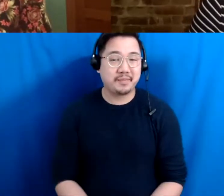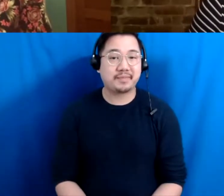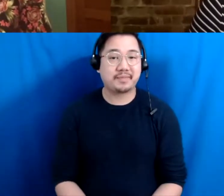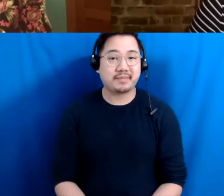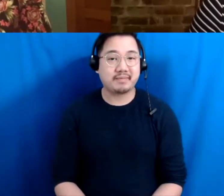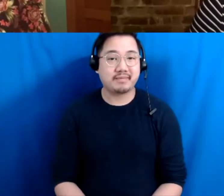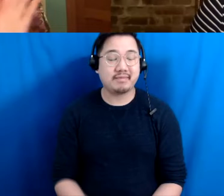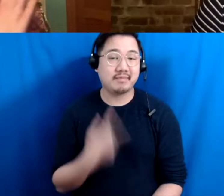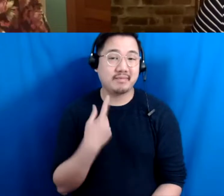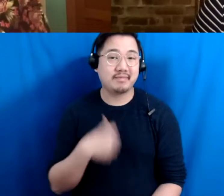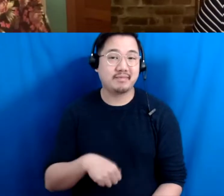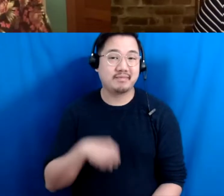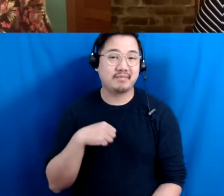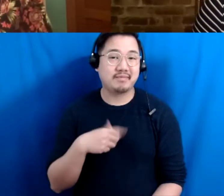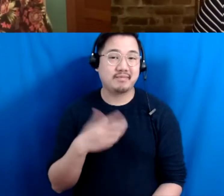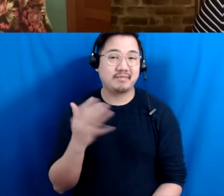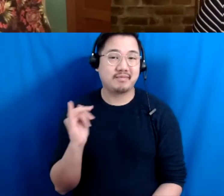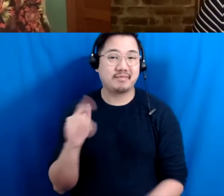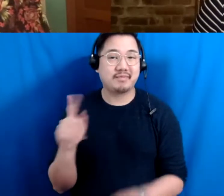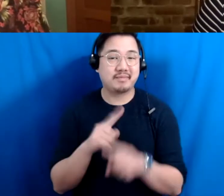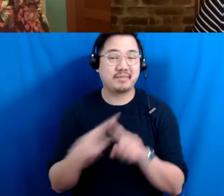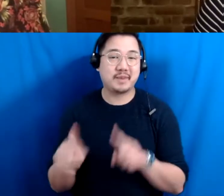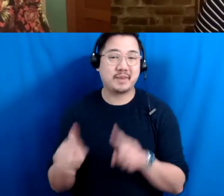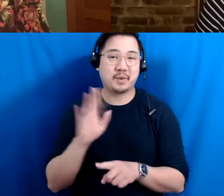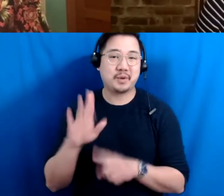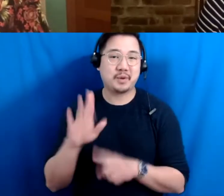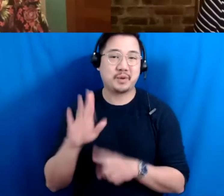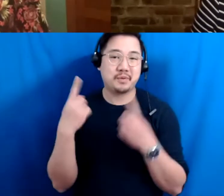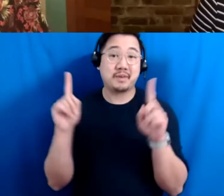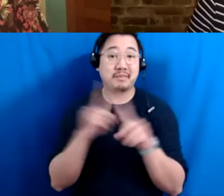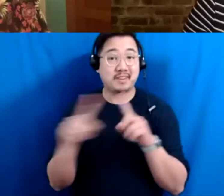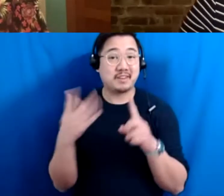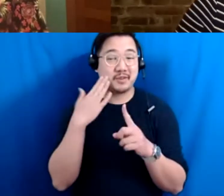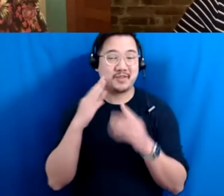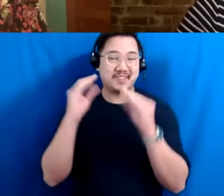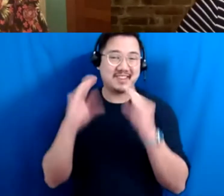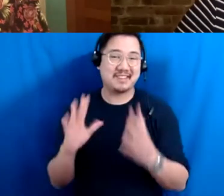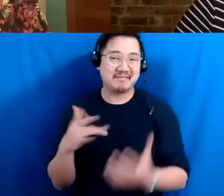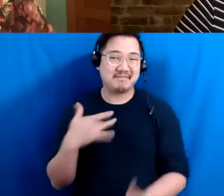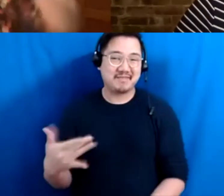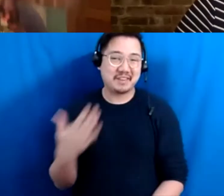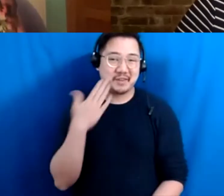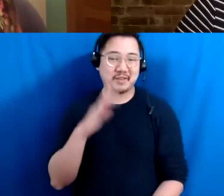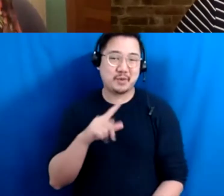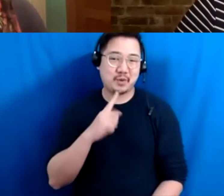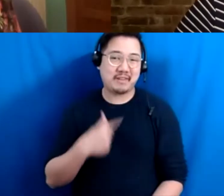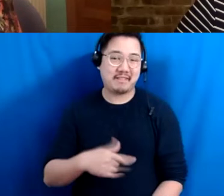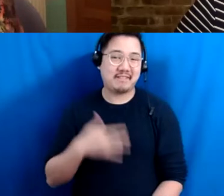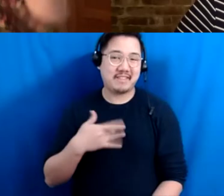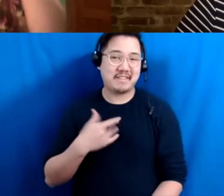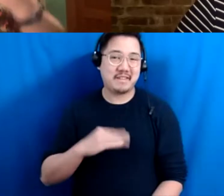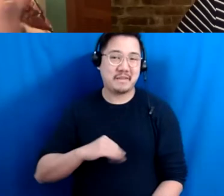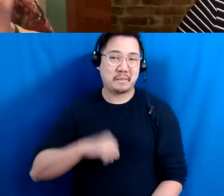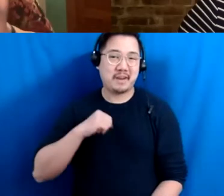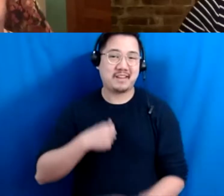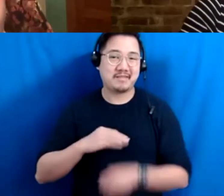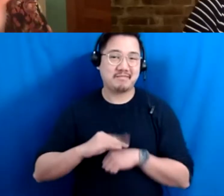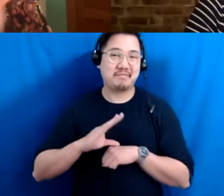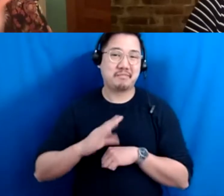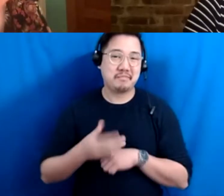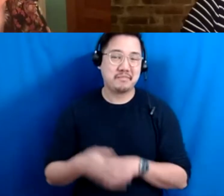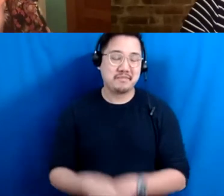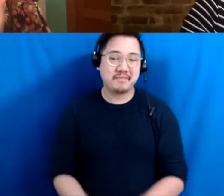And proud, although it's really your accomplishment, but that's what teachers are, you know. So the